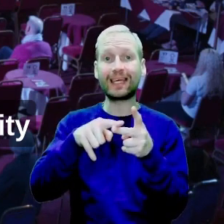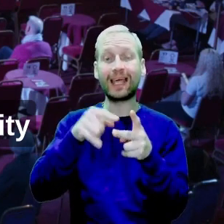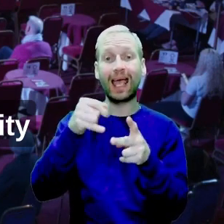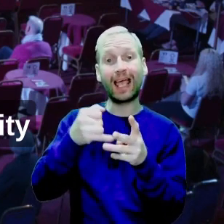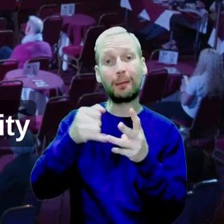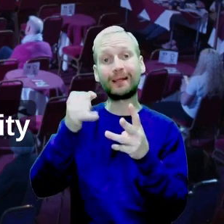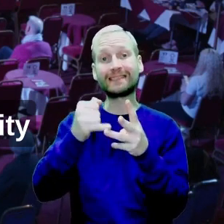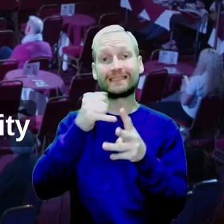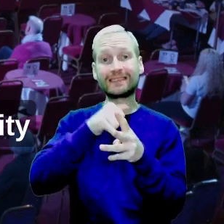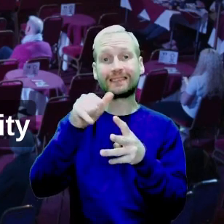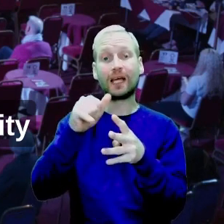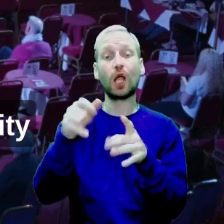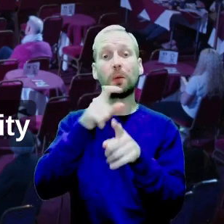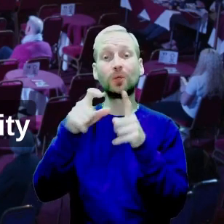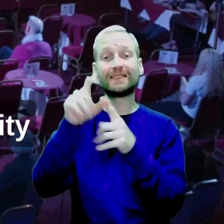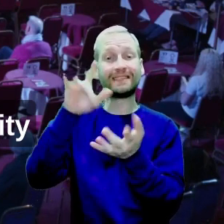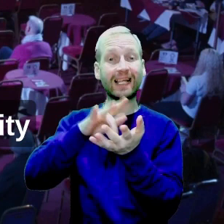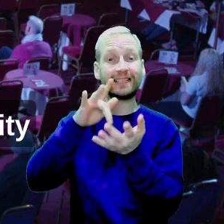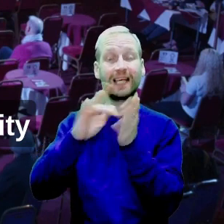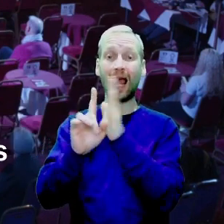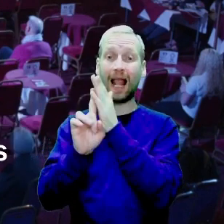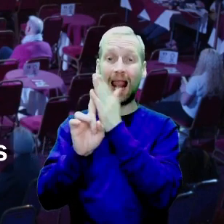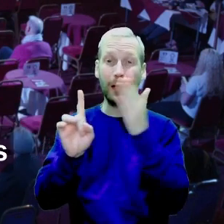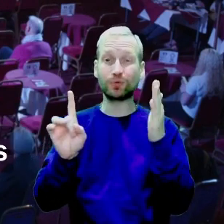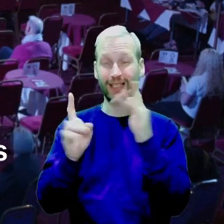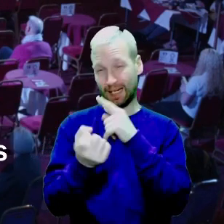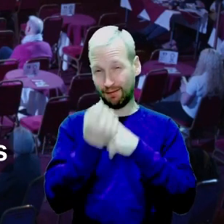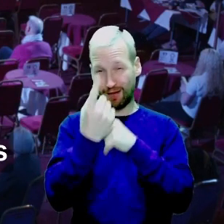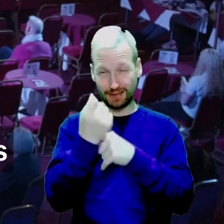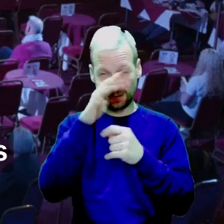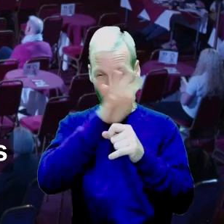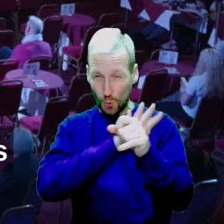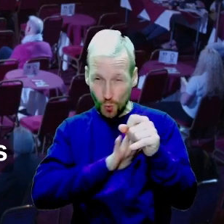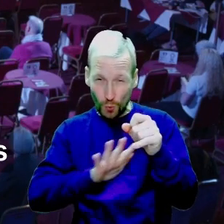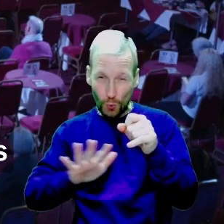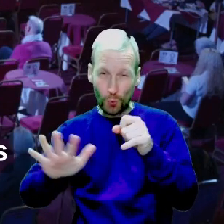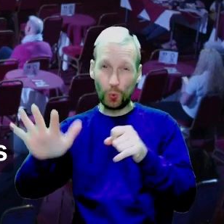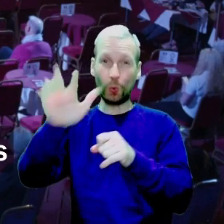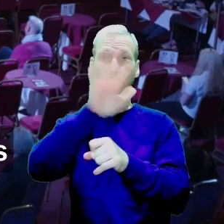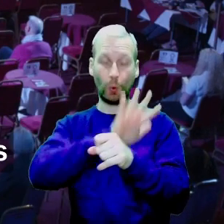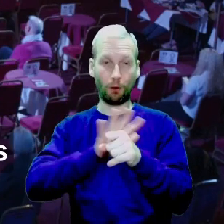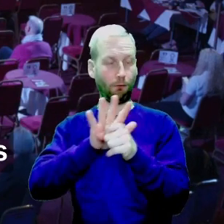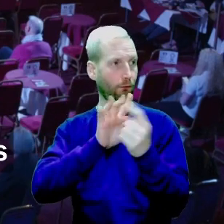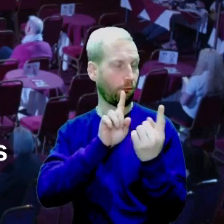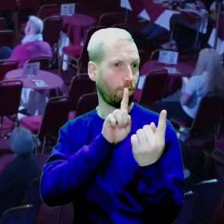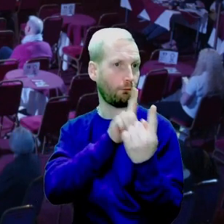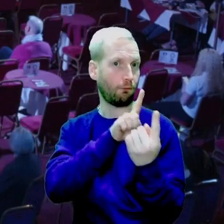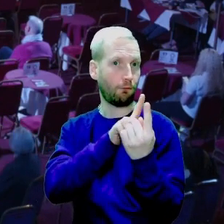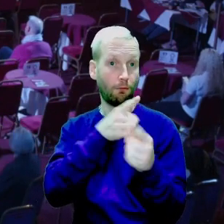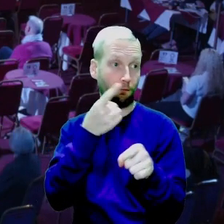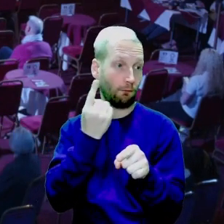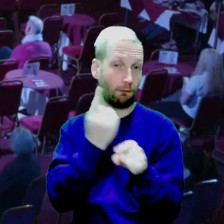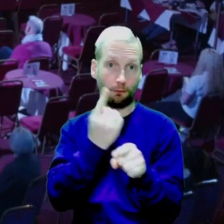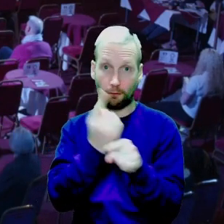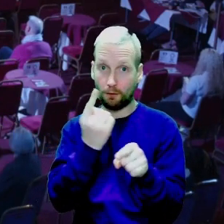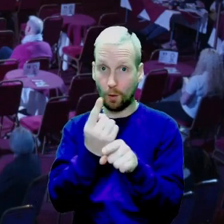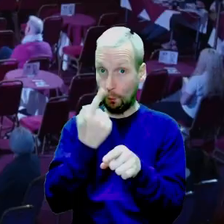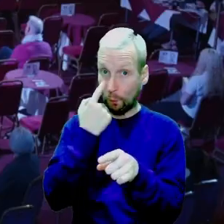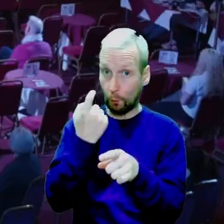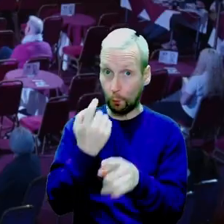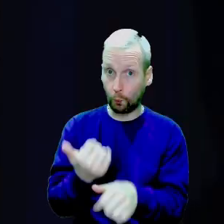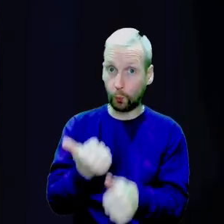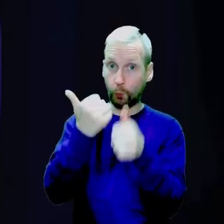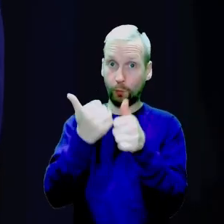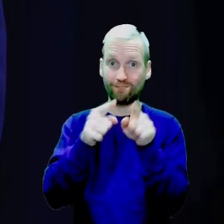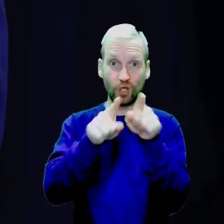chemists, community centres, libraries and events right across the area, finding out what is working for you and what